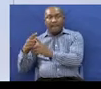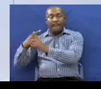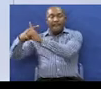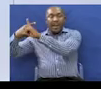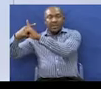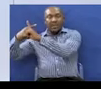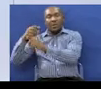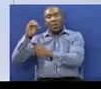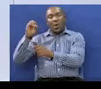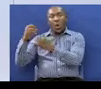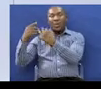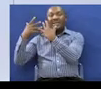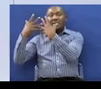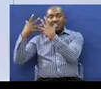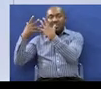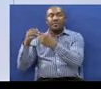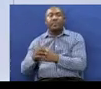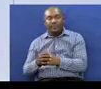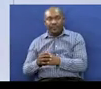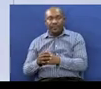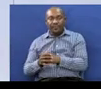then plus oxygen gas.